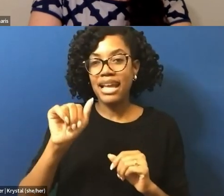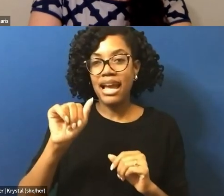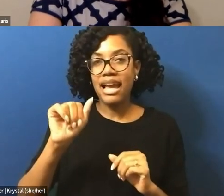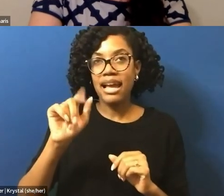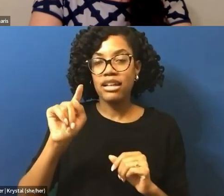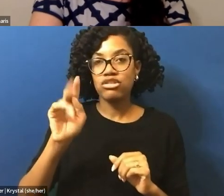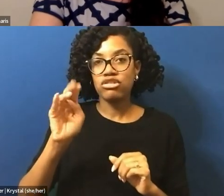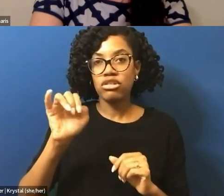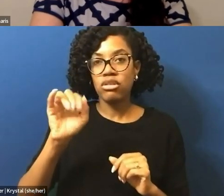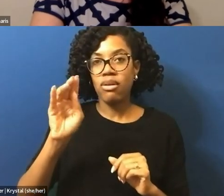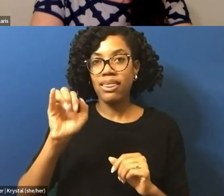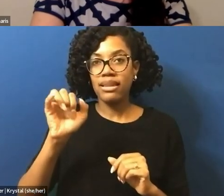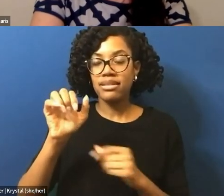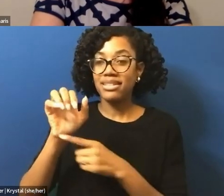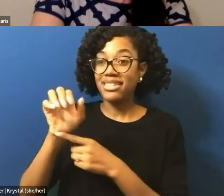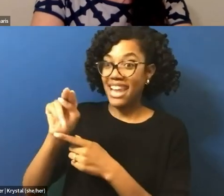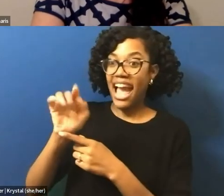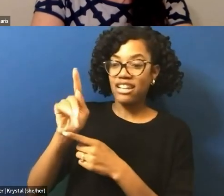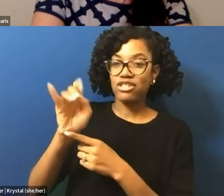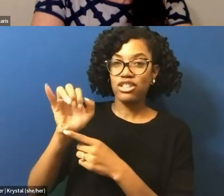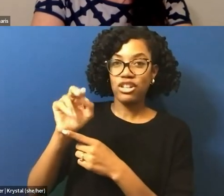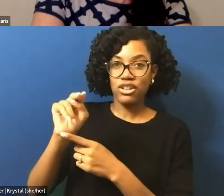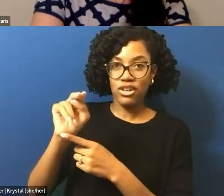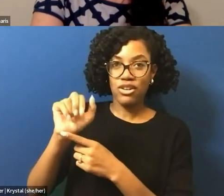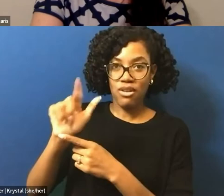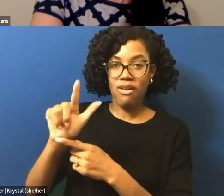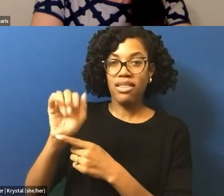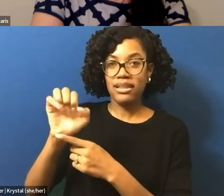traditional understandings of Black nationalism?